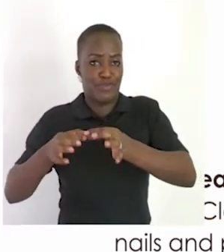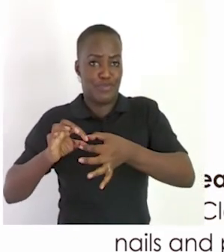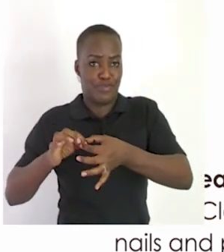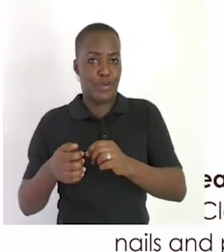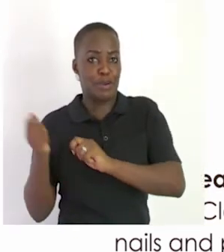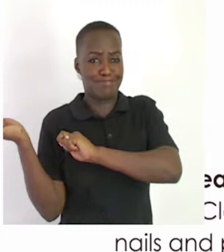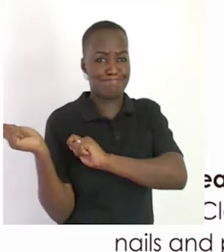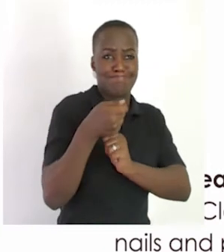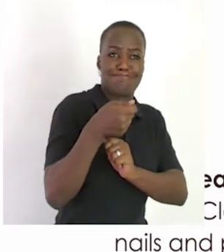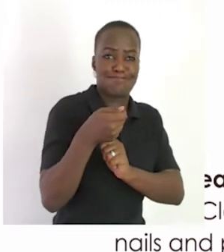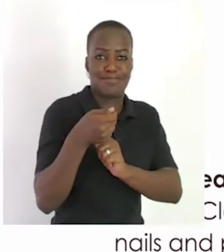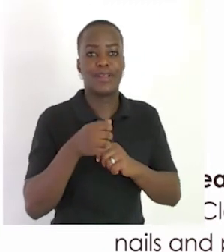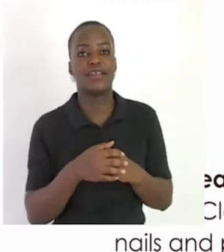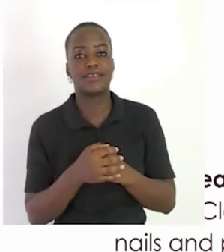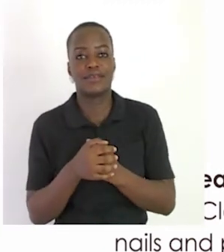a chain.